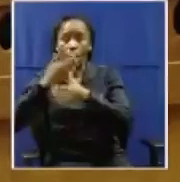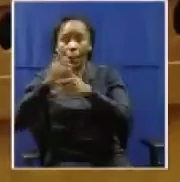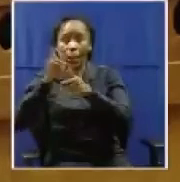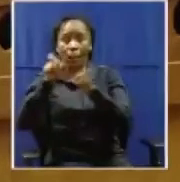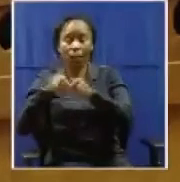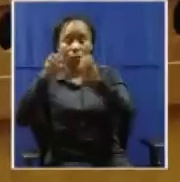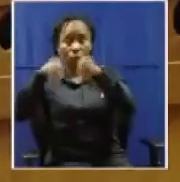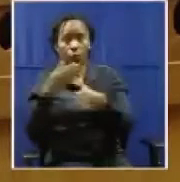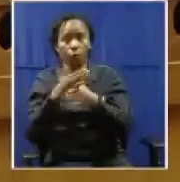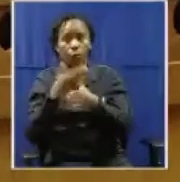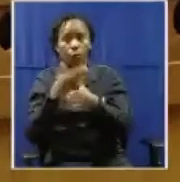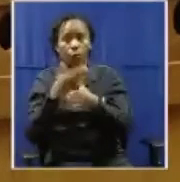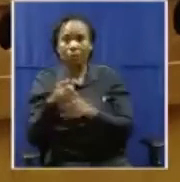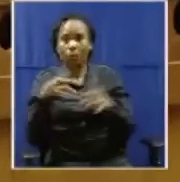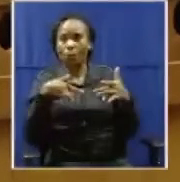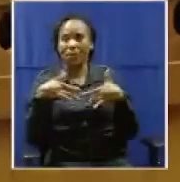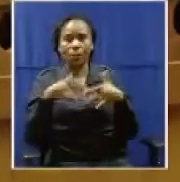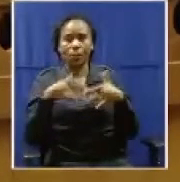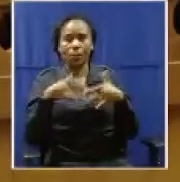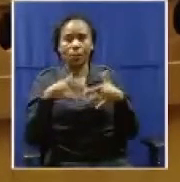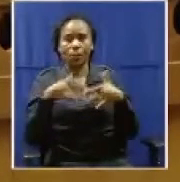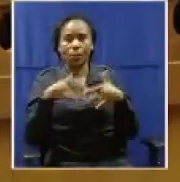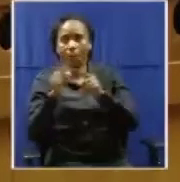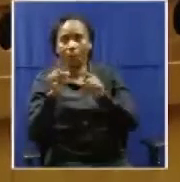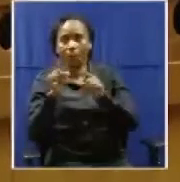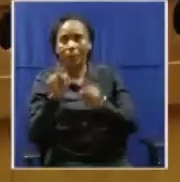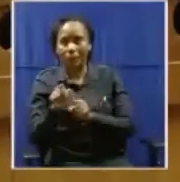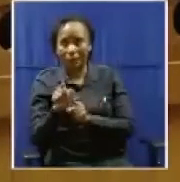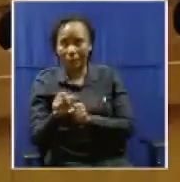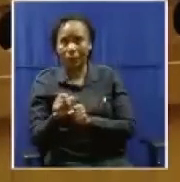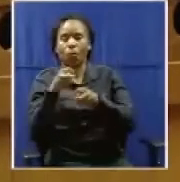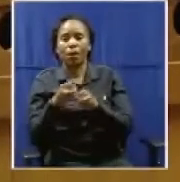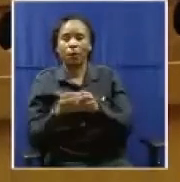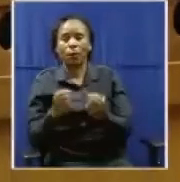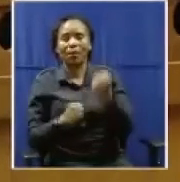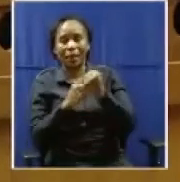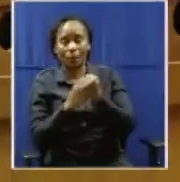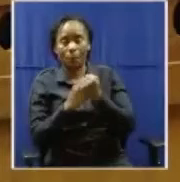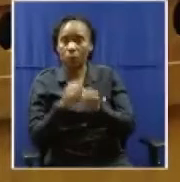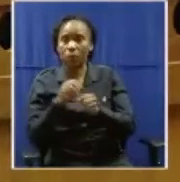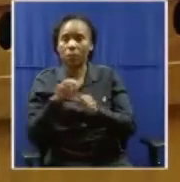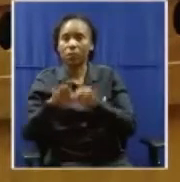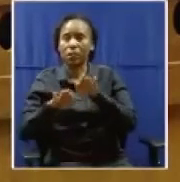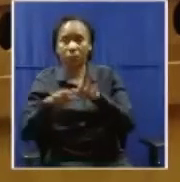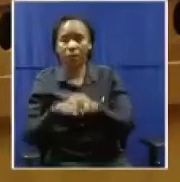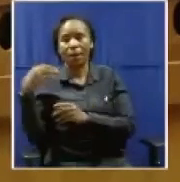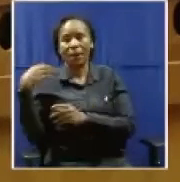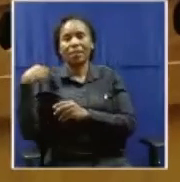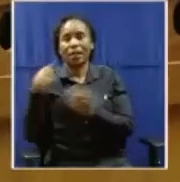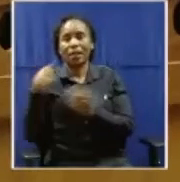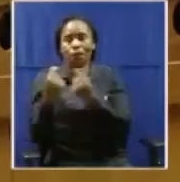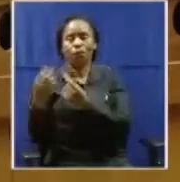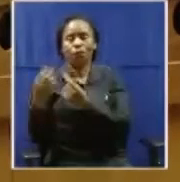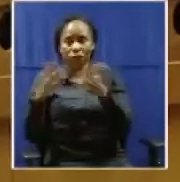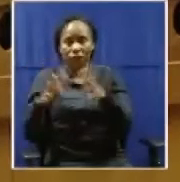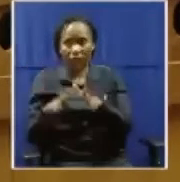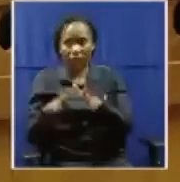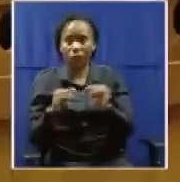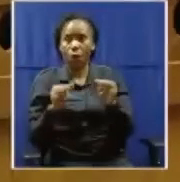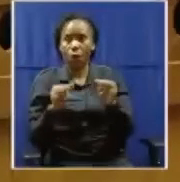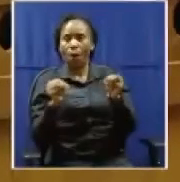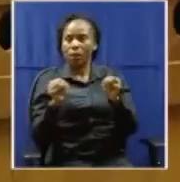concerning but is also disgraceful and so we support the steps that the minister has taken with the management being placed under